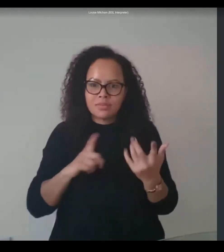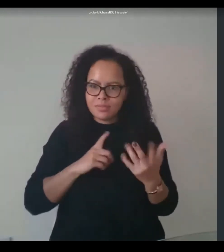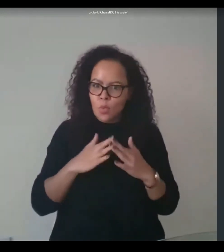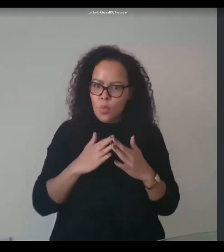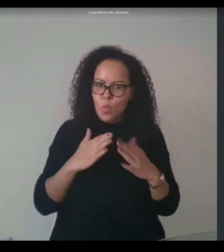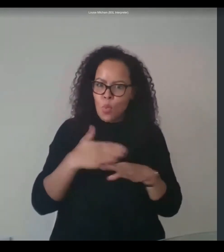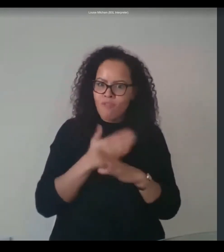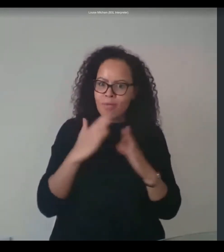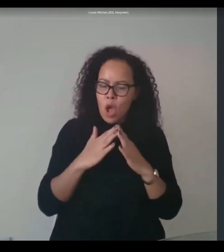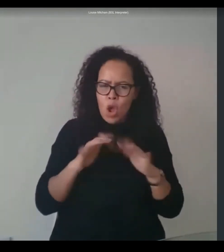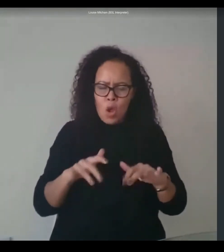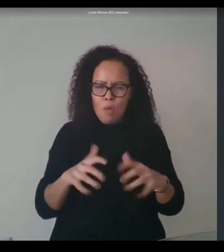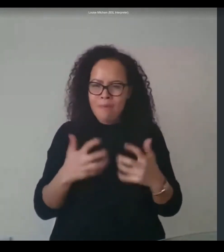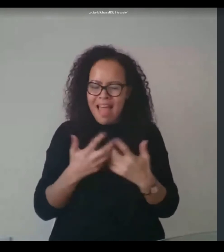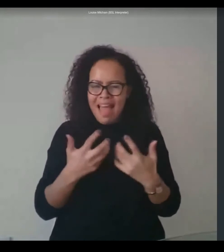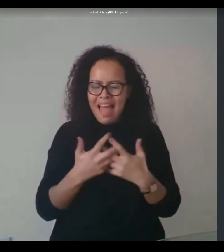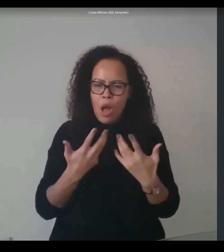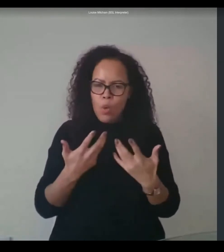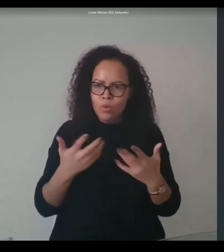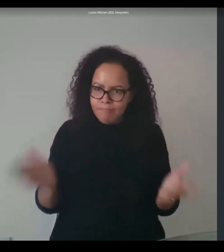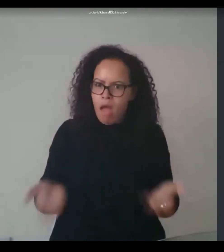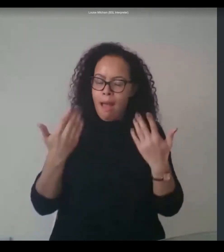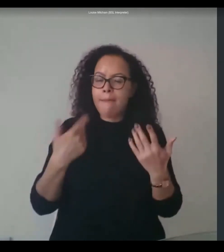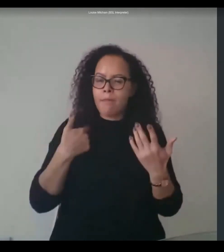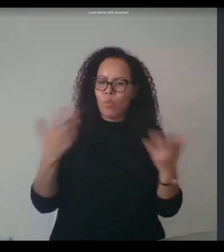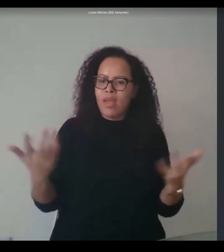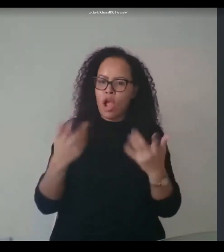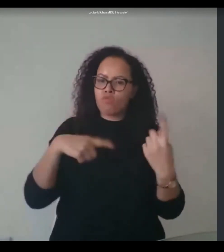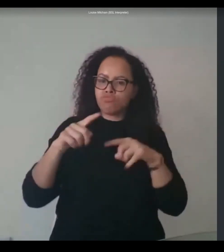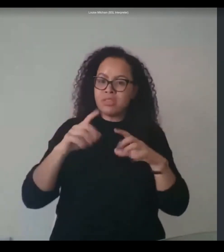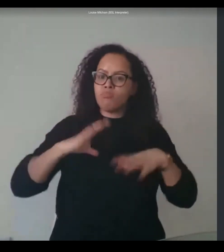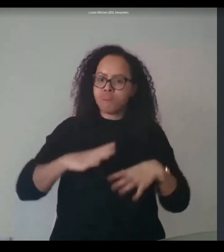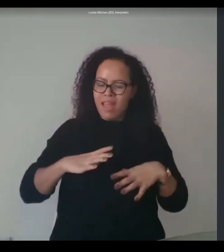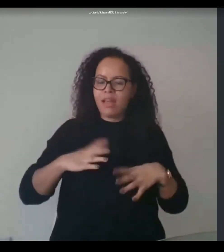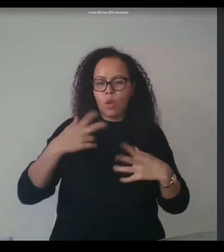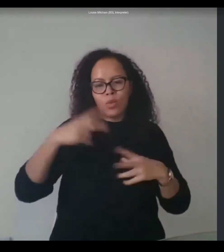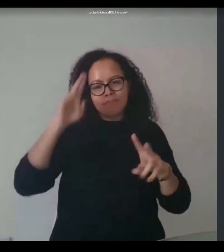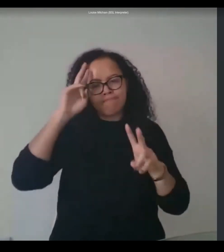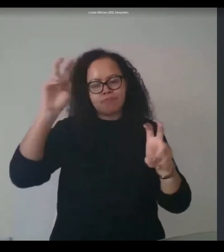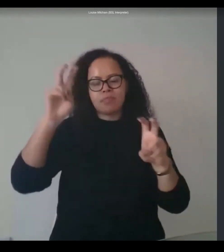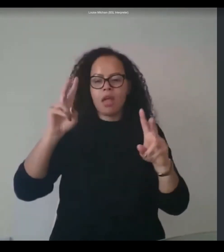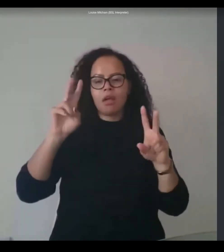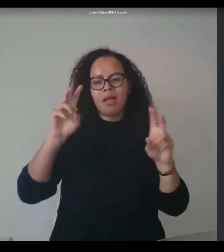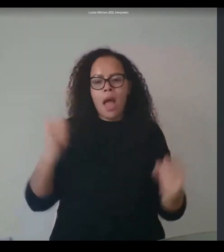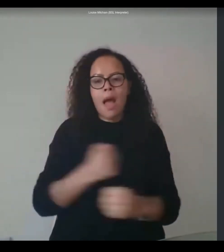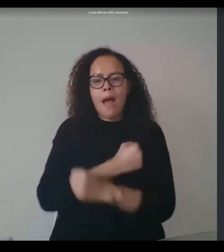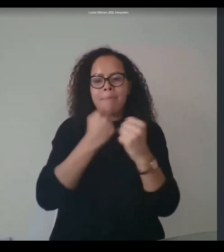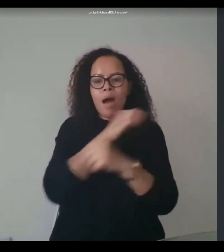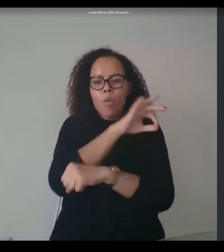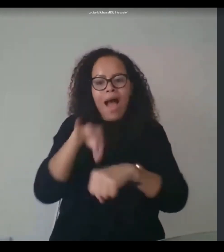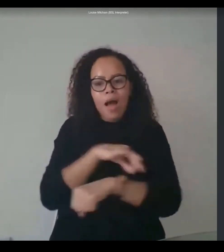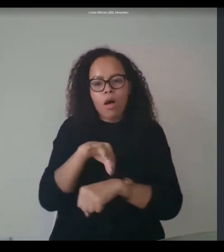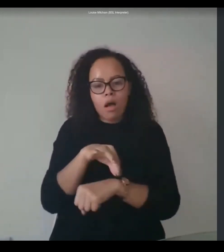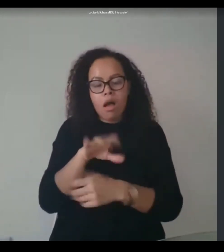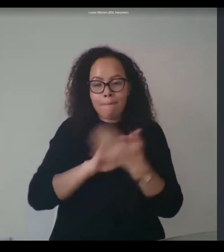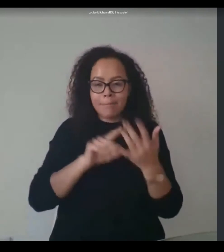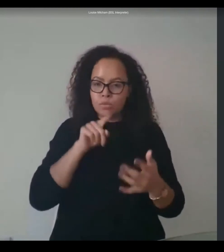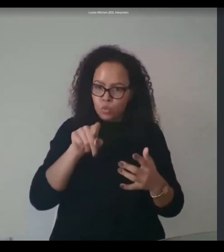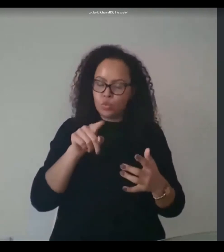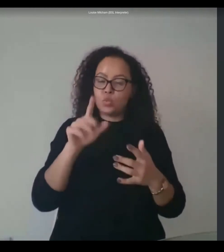can we get them to take breaks? So we introduced something called Power Hour, which is now widely available for everyone now, whereby if you pick an hour a